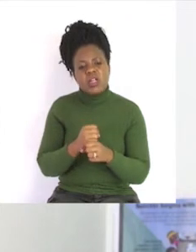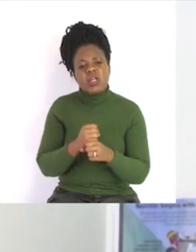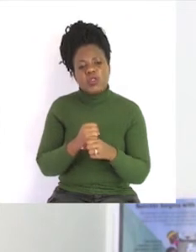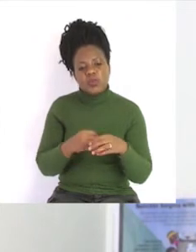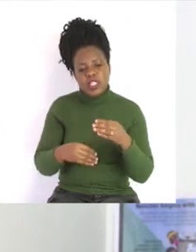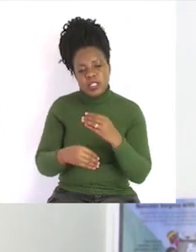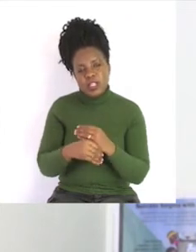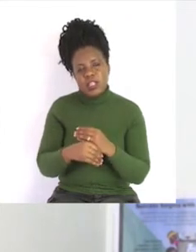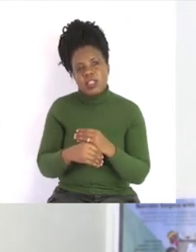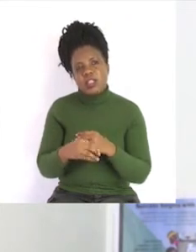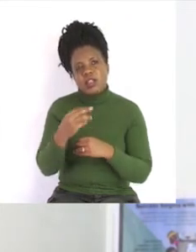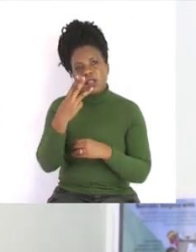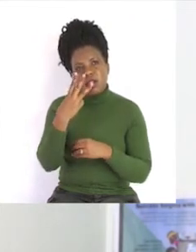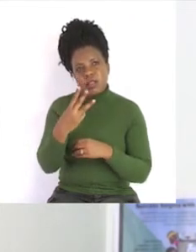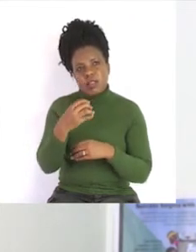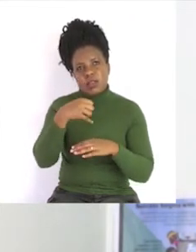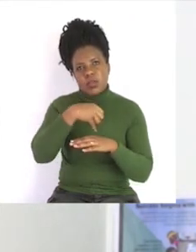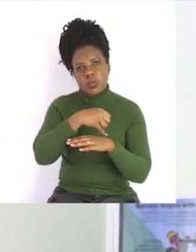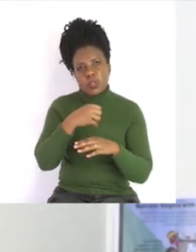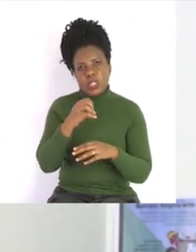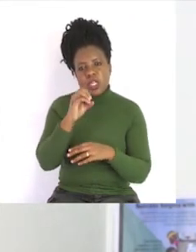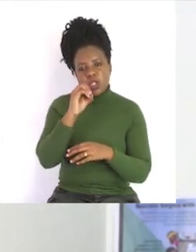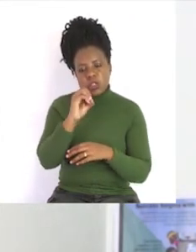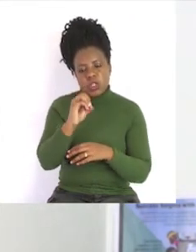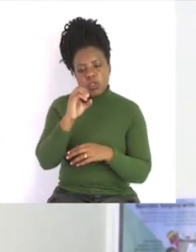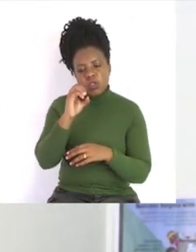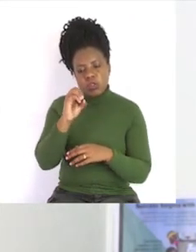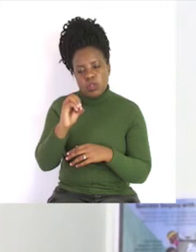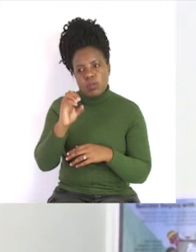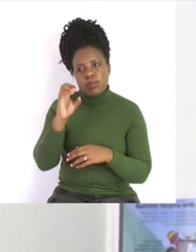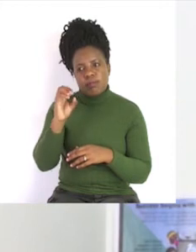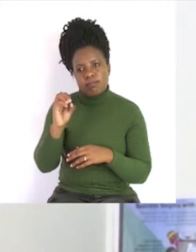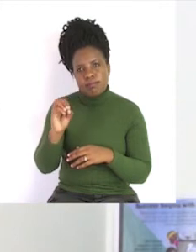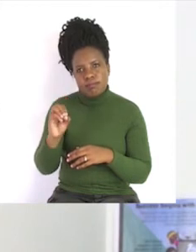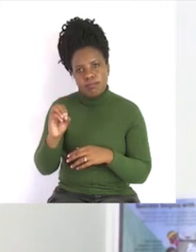more than that. All right? So let's create 3 placeholders.